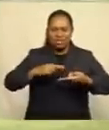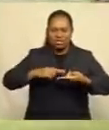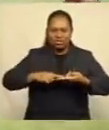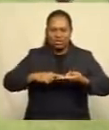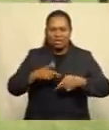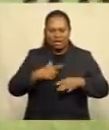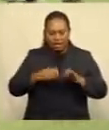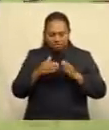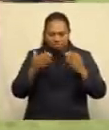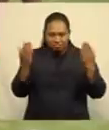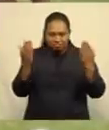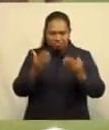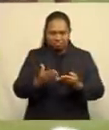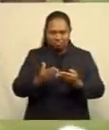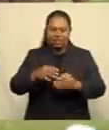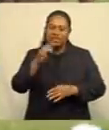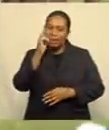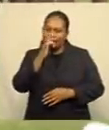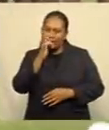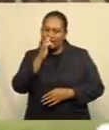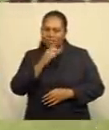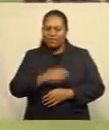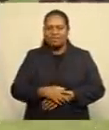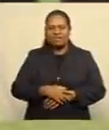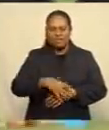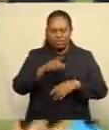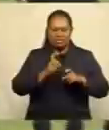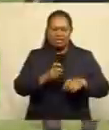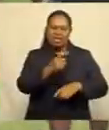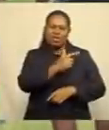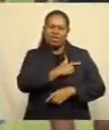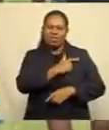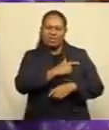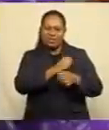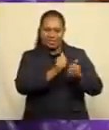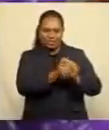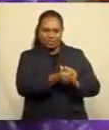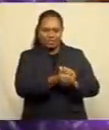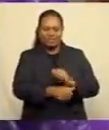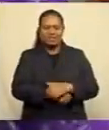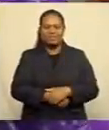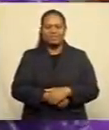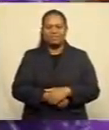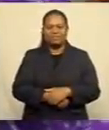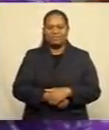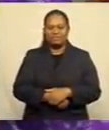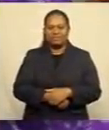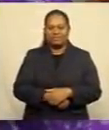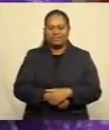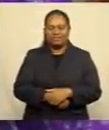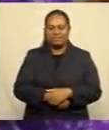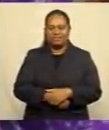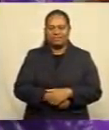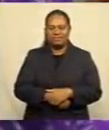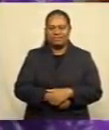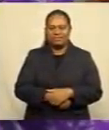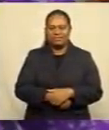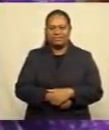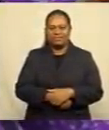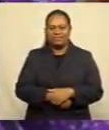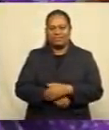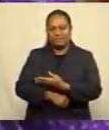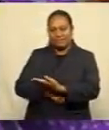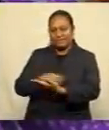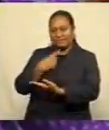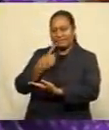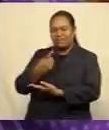priority is always the people who stay loyal to the sport. The women's game in rugby will be